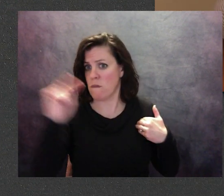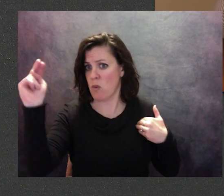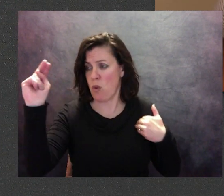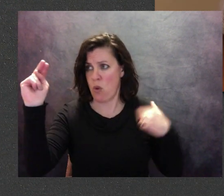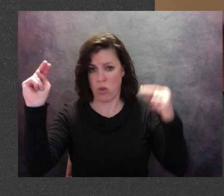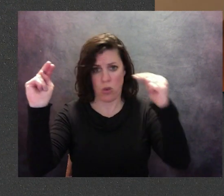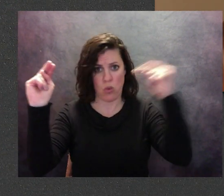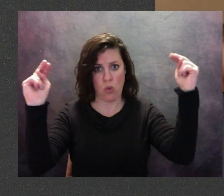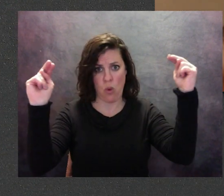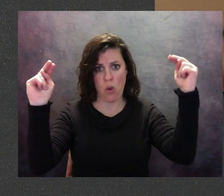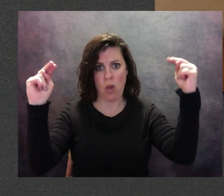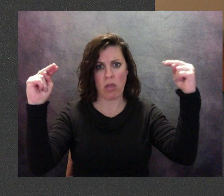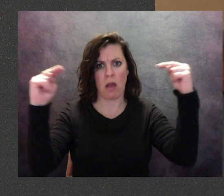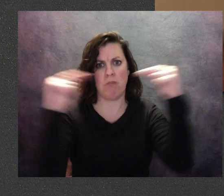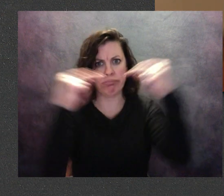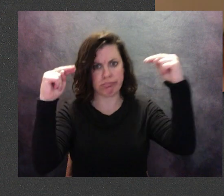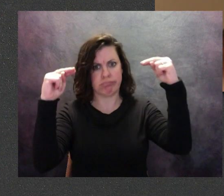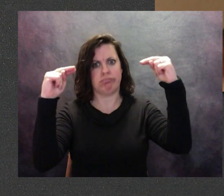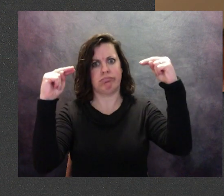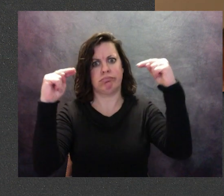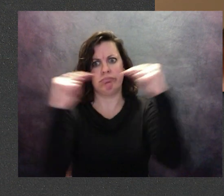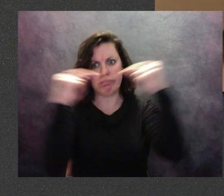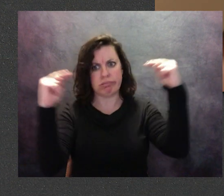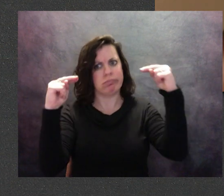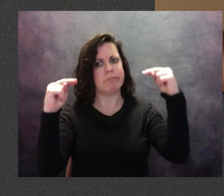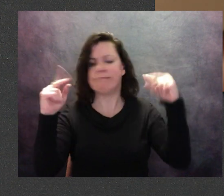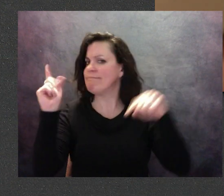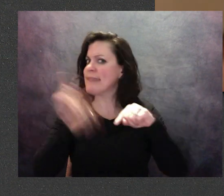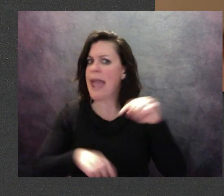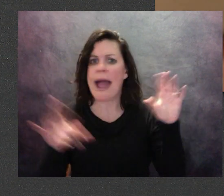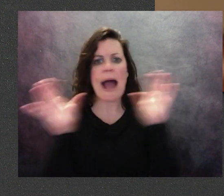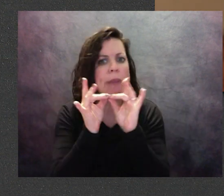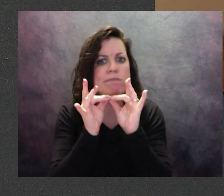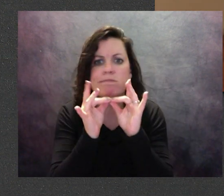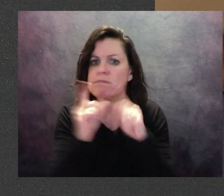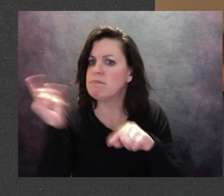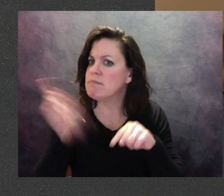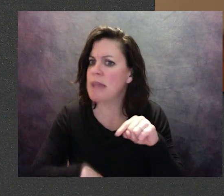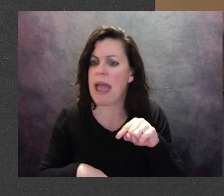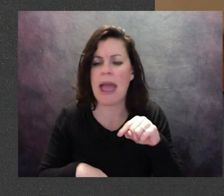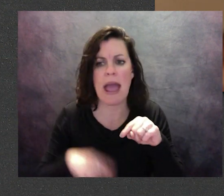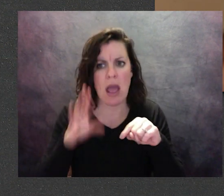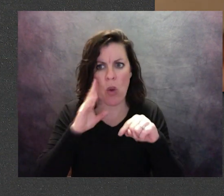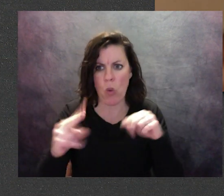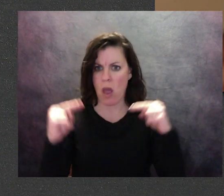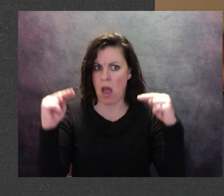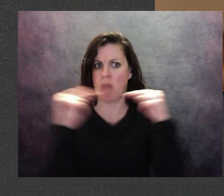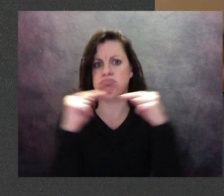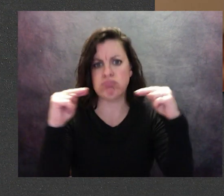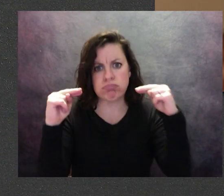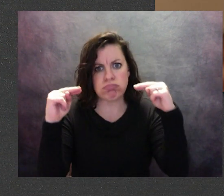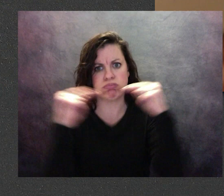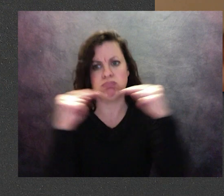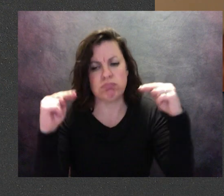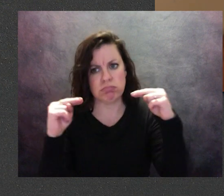other magnet, if you try to put them together, they don't go together.